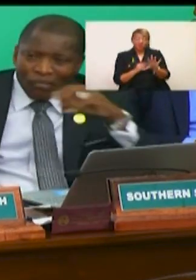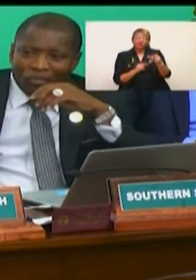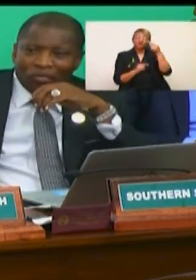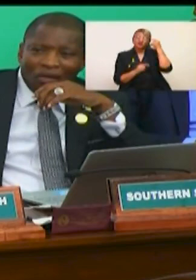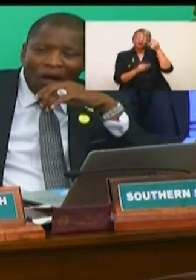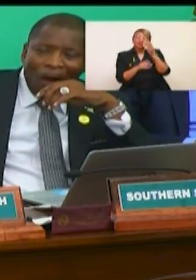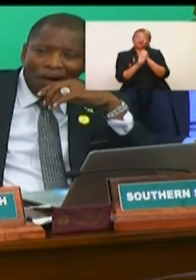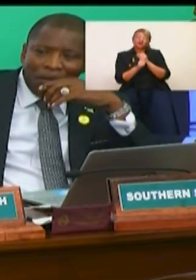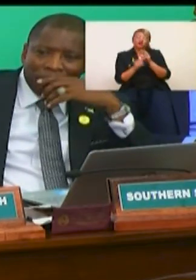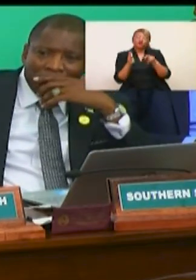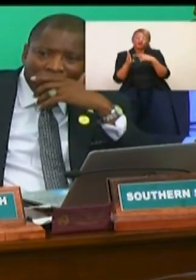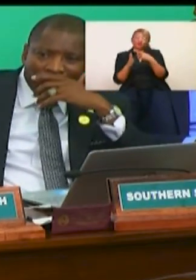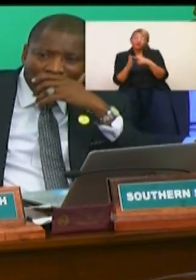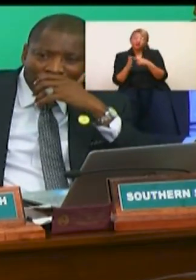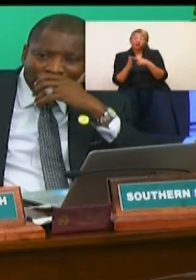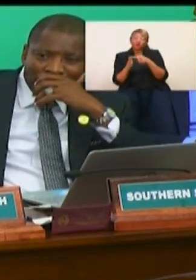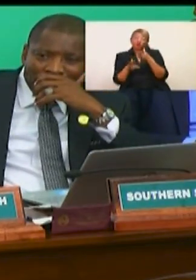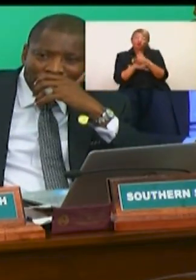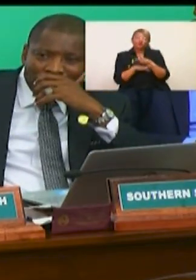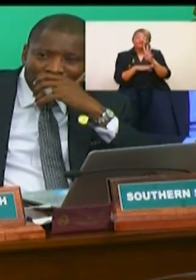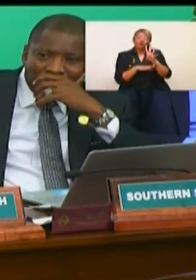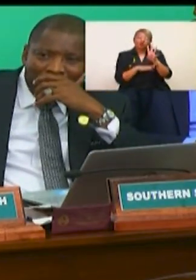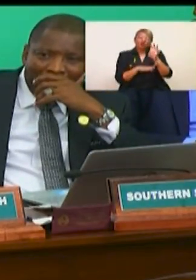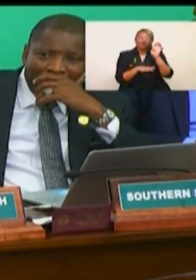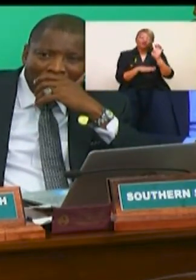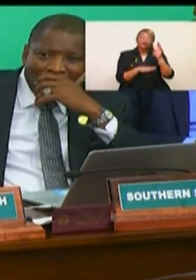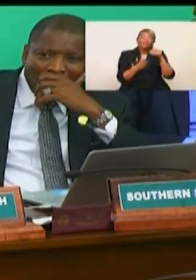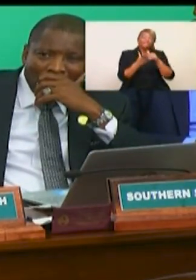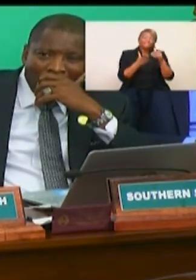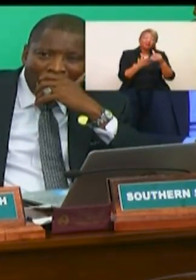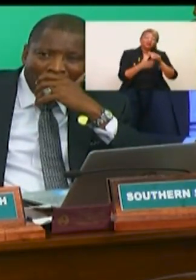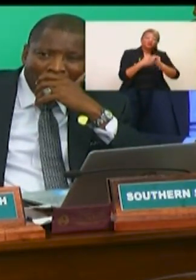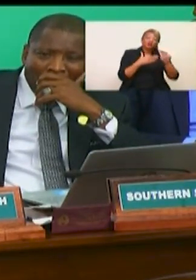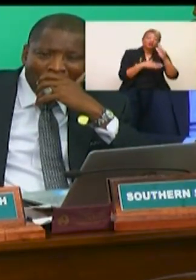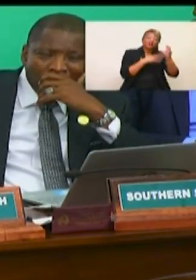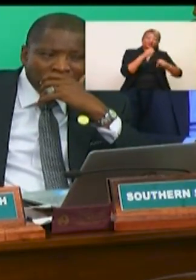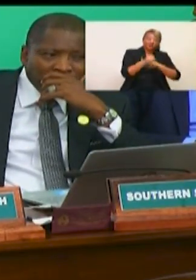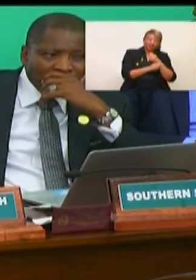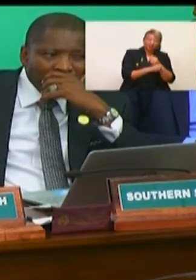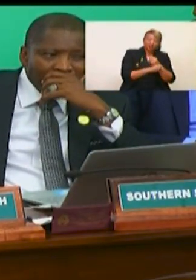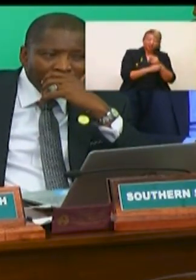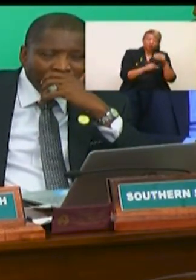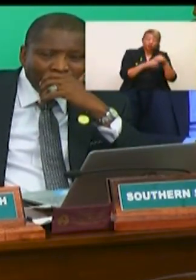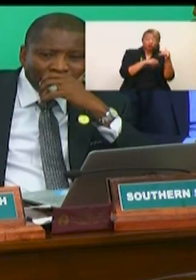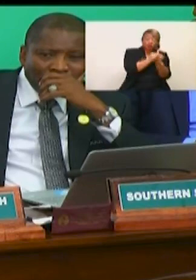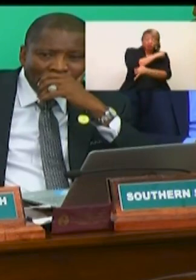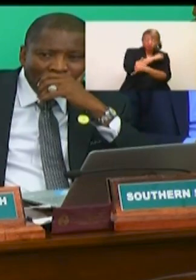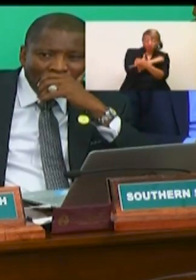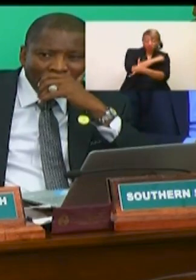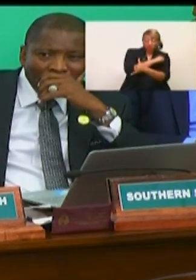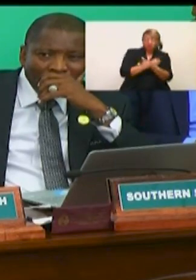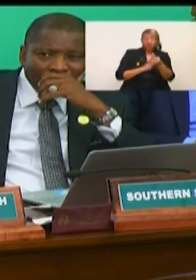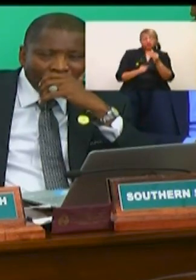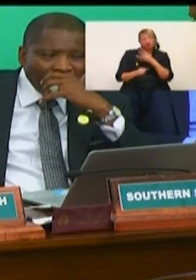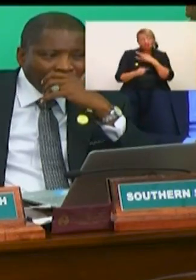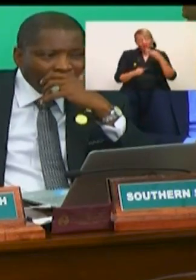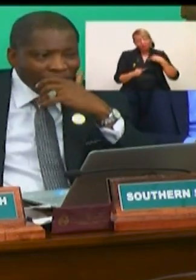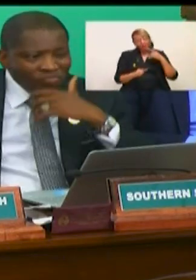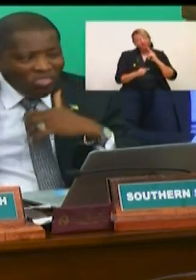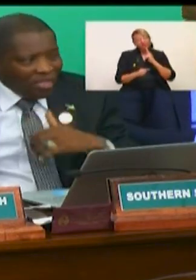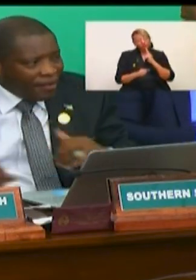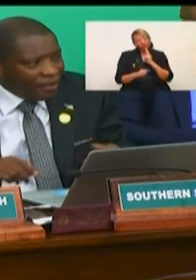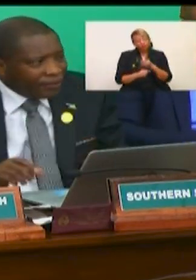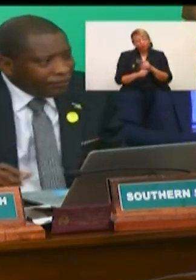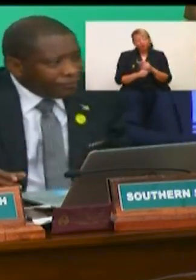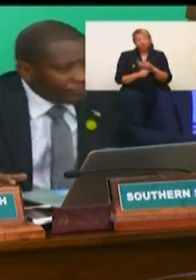government gets revenue of over $400 million annually to the country. So the member must speak the truth. The member